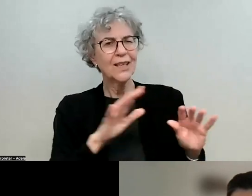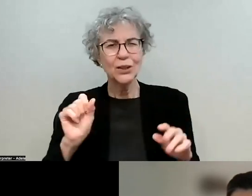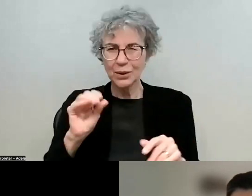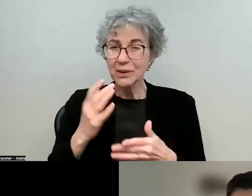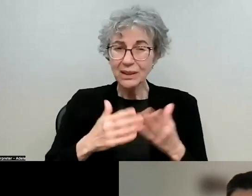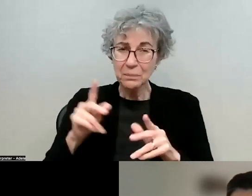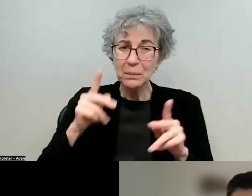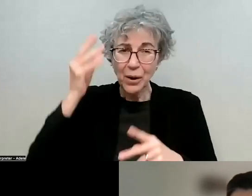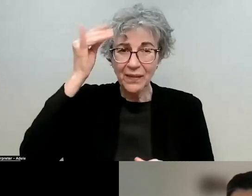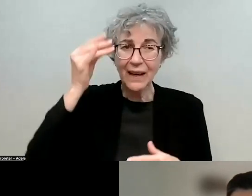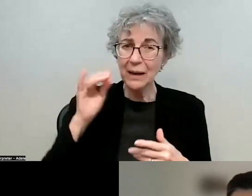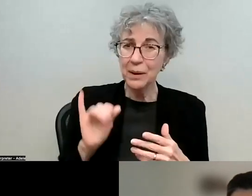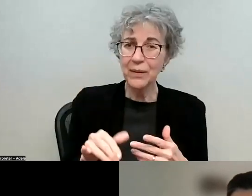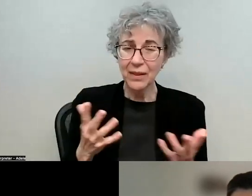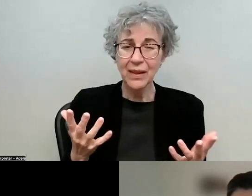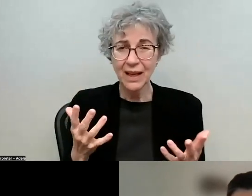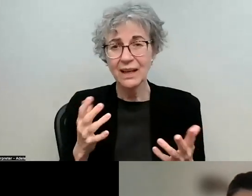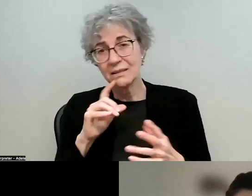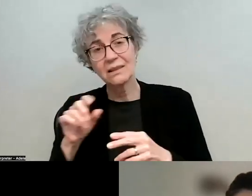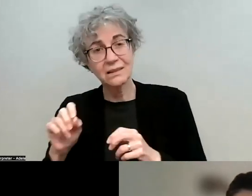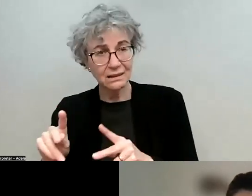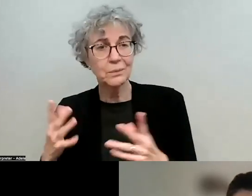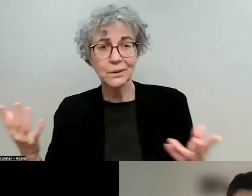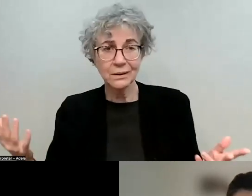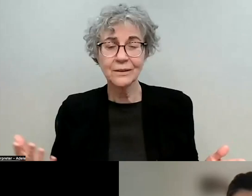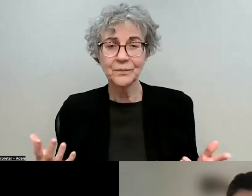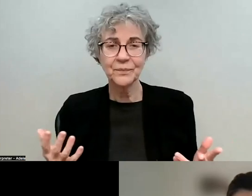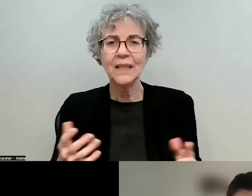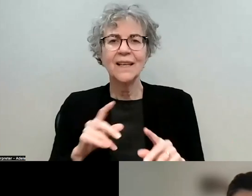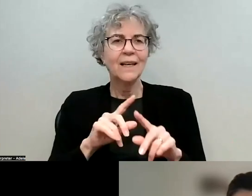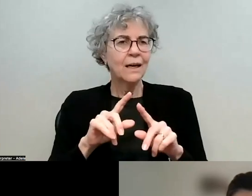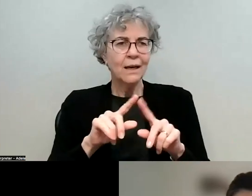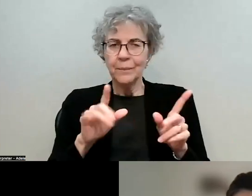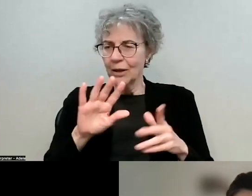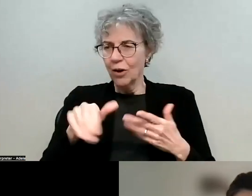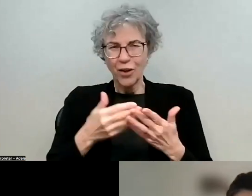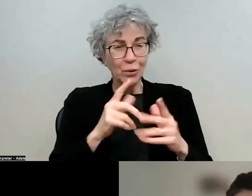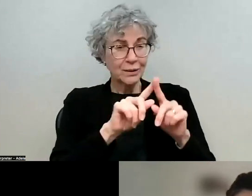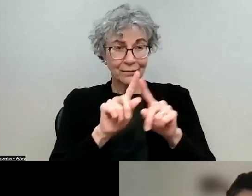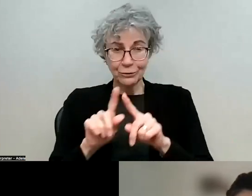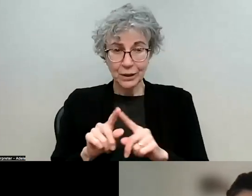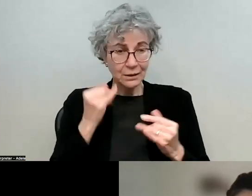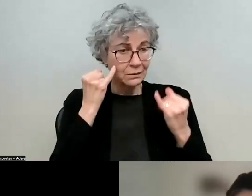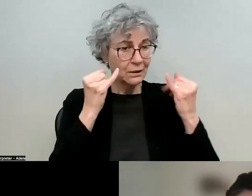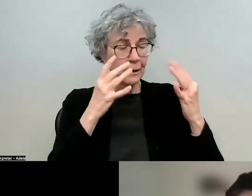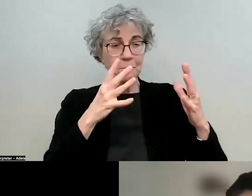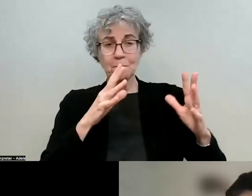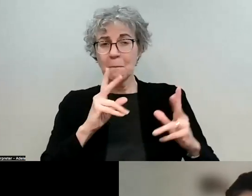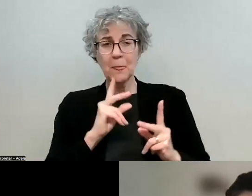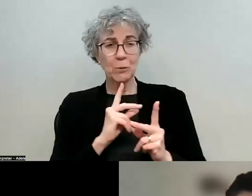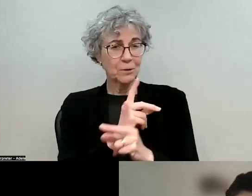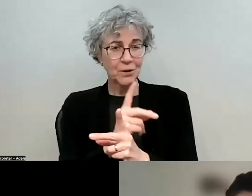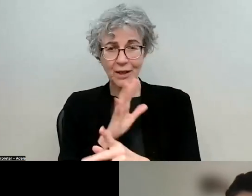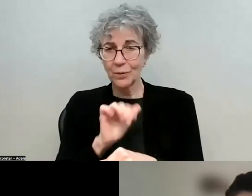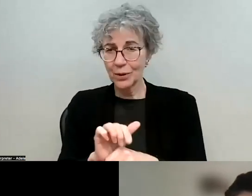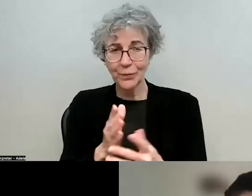think about. That would certainly be an opportunity. But all those scenarios we'll sort out and work through as we